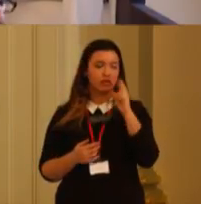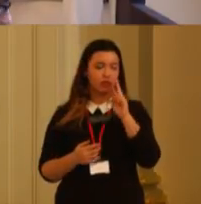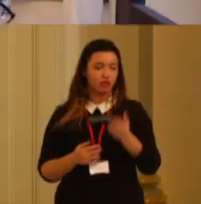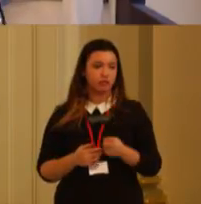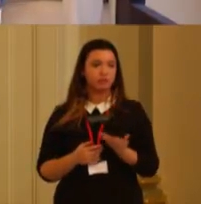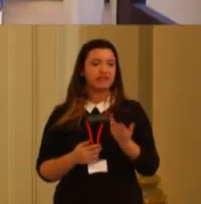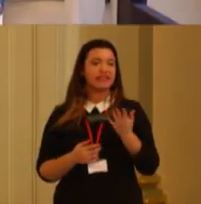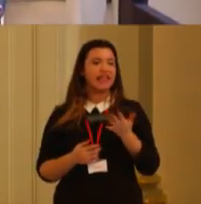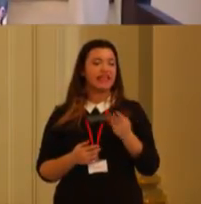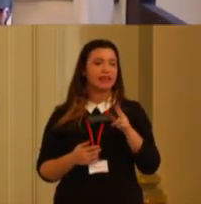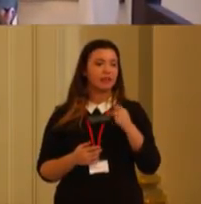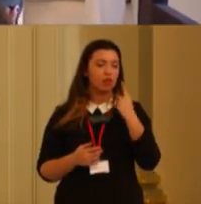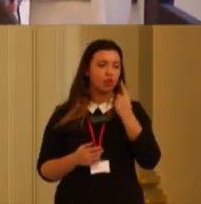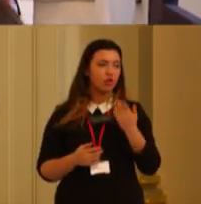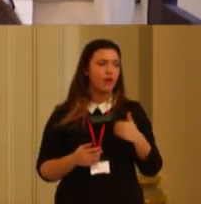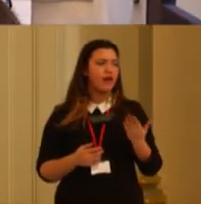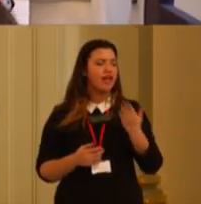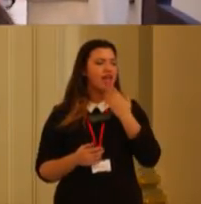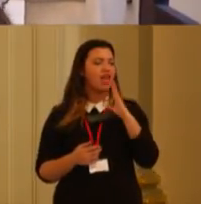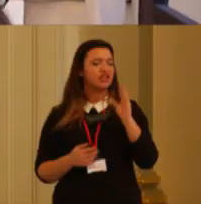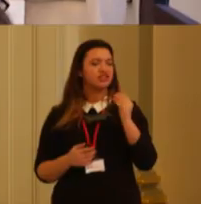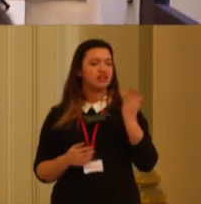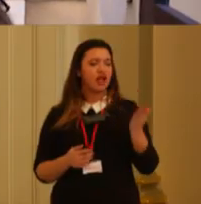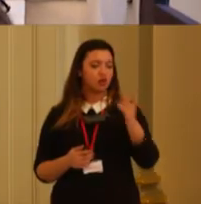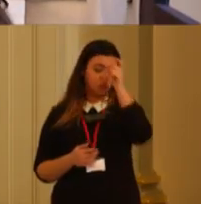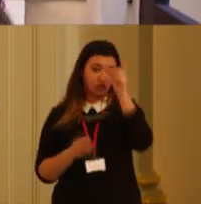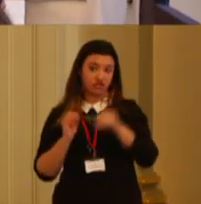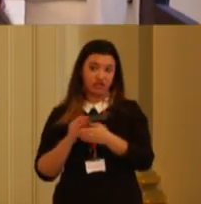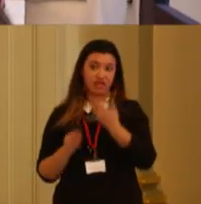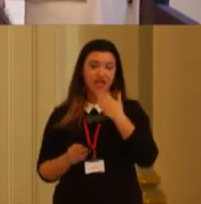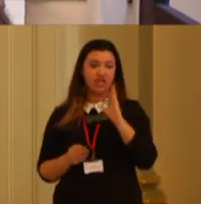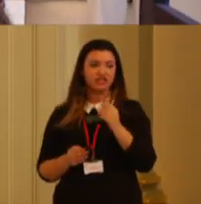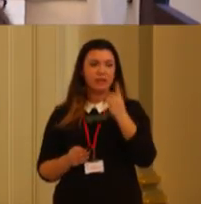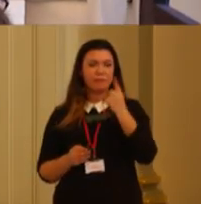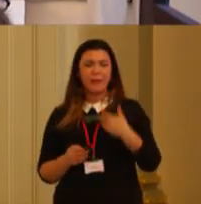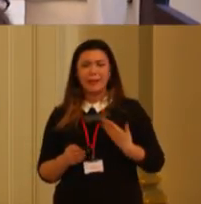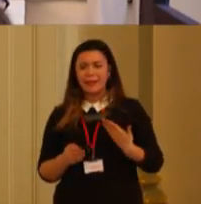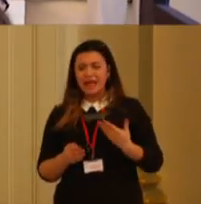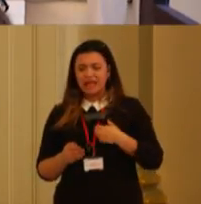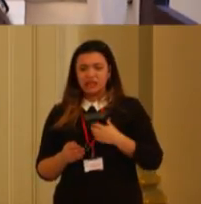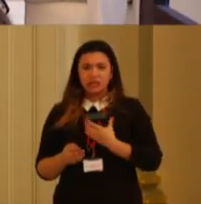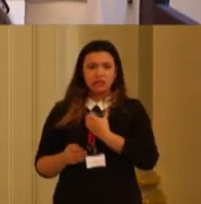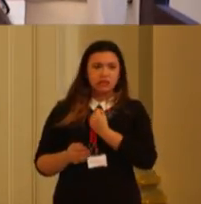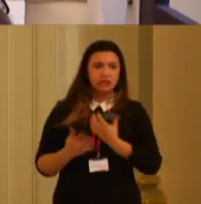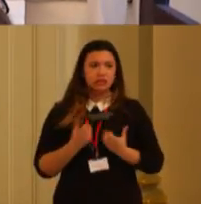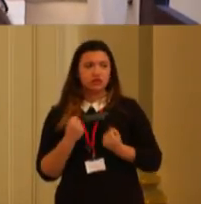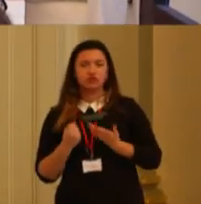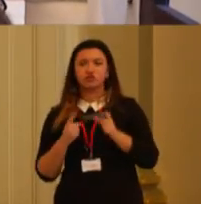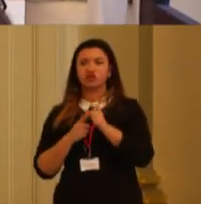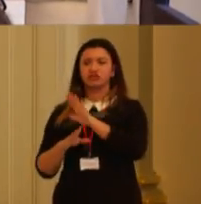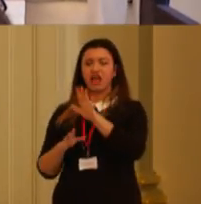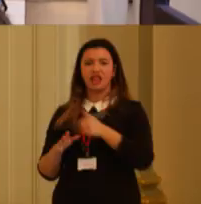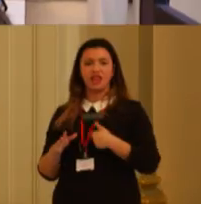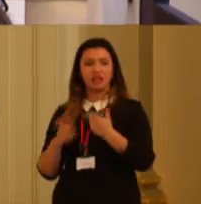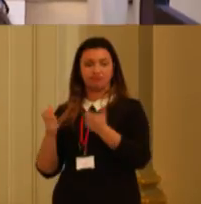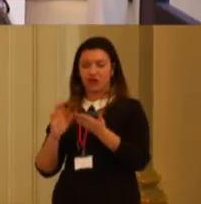the following. In Turkey, young people seem to be in some